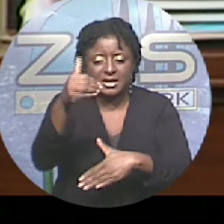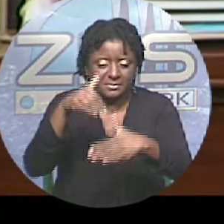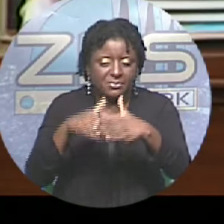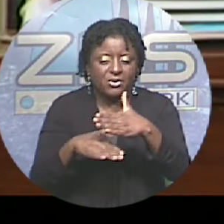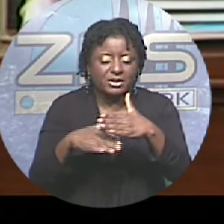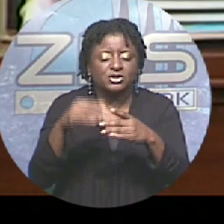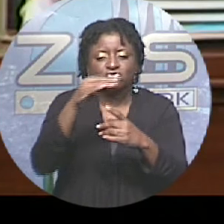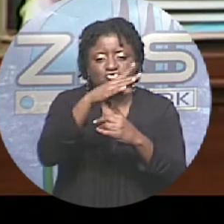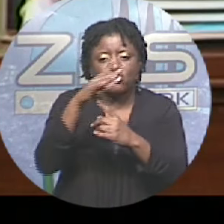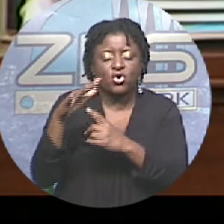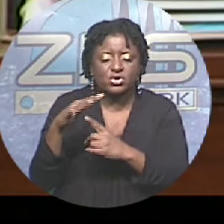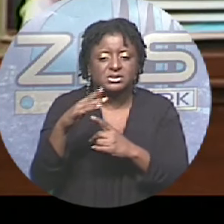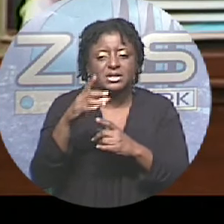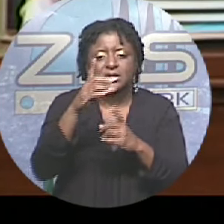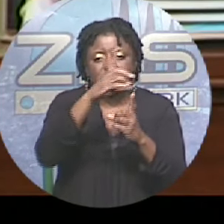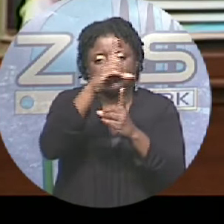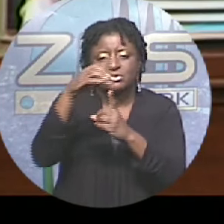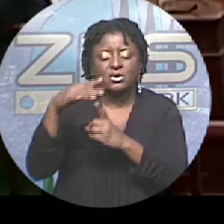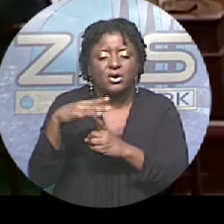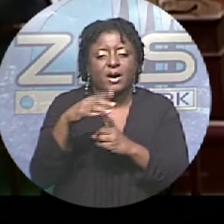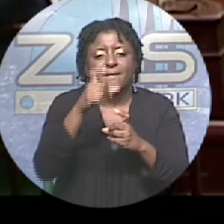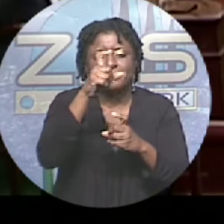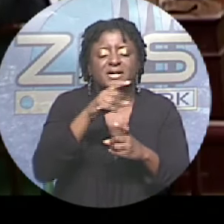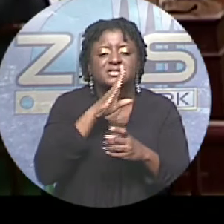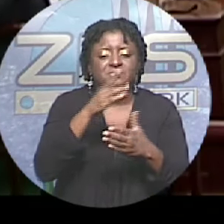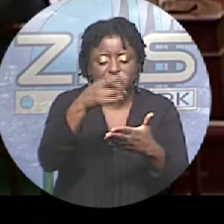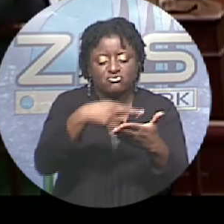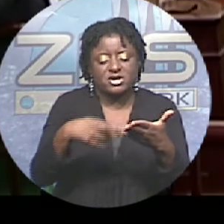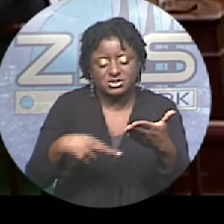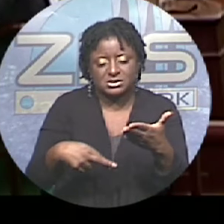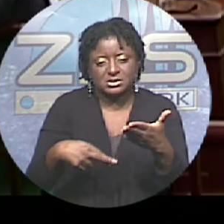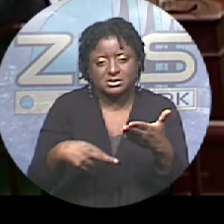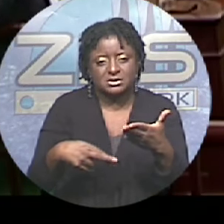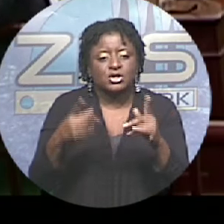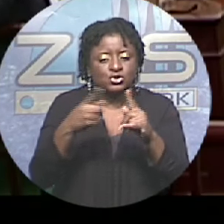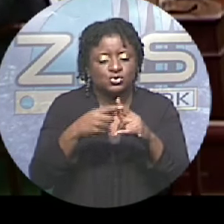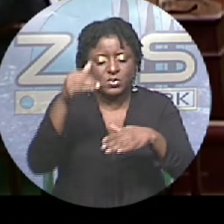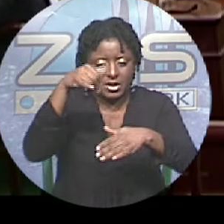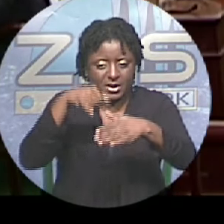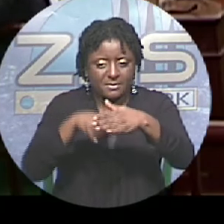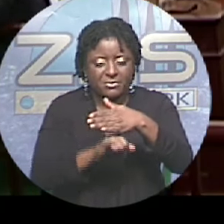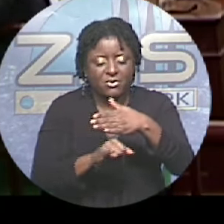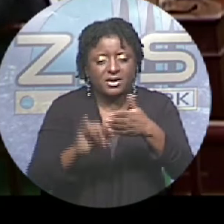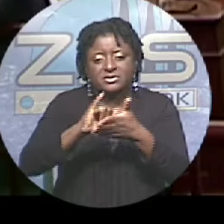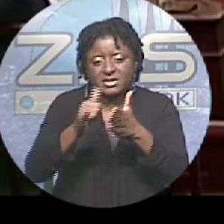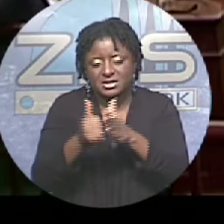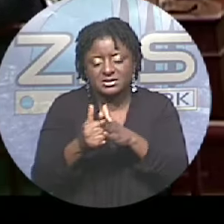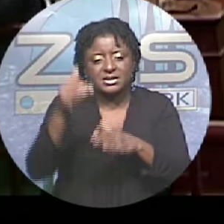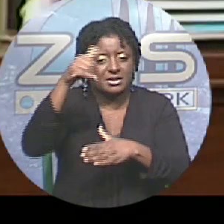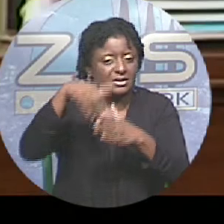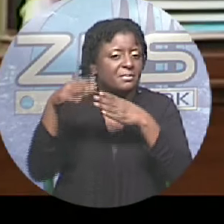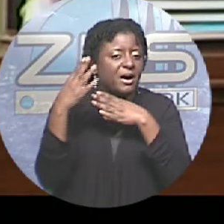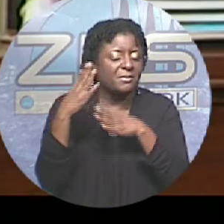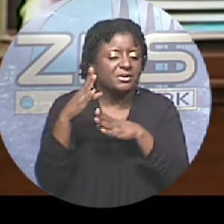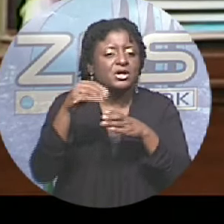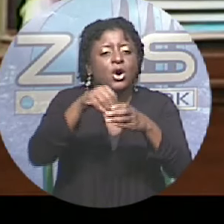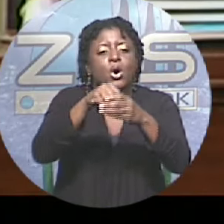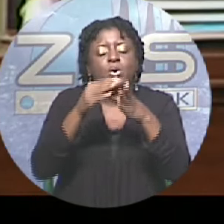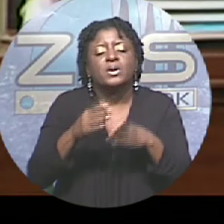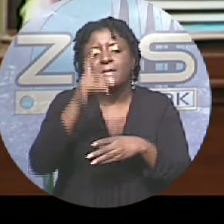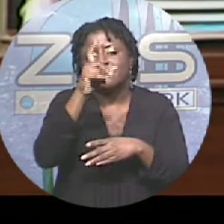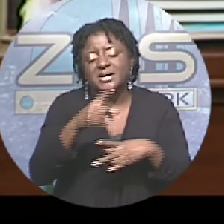or purchased within the Bahamas or imported into the Bahamas. Mr. Speaker, in order to import the UAVs into the Bahamas, the owner will have